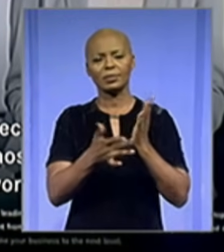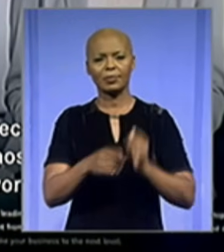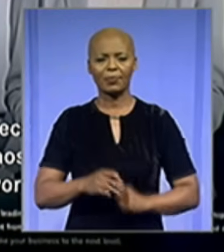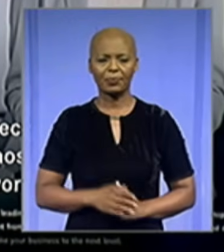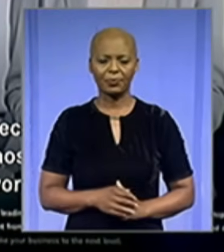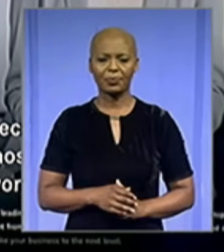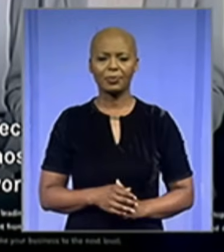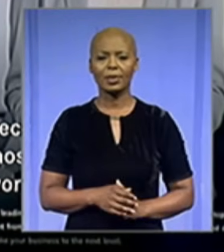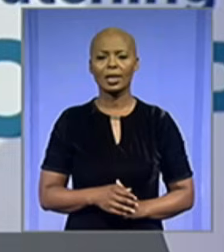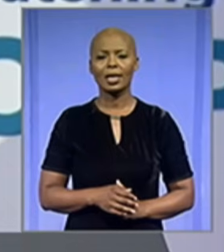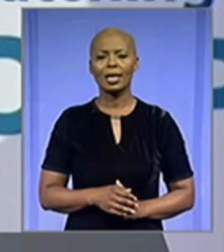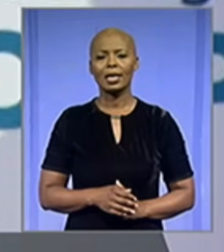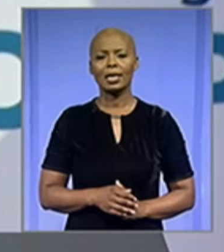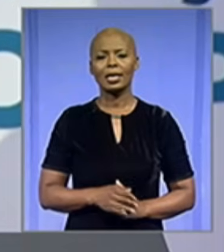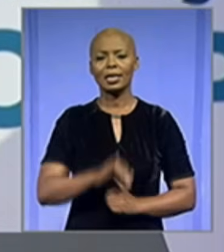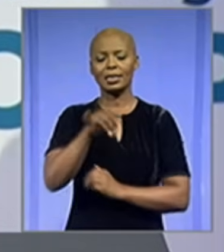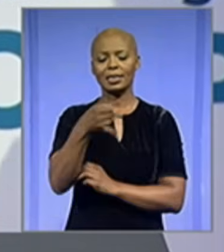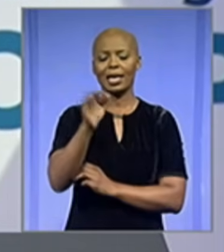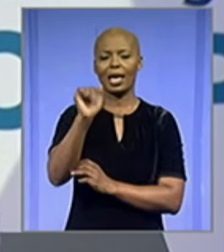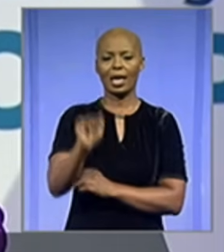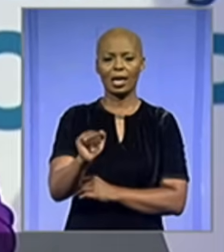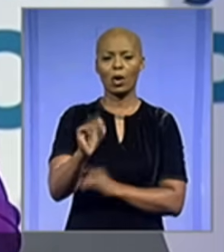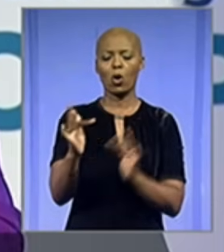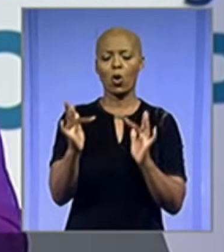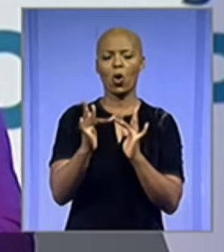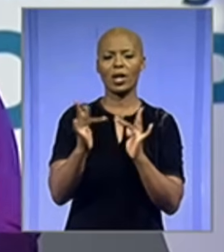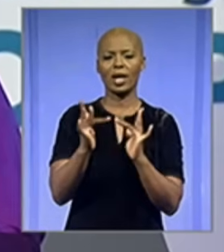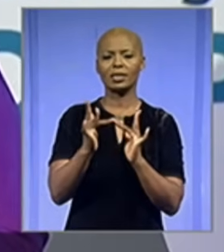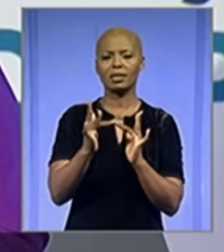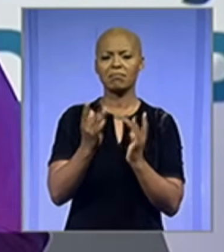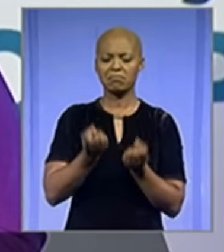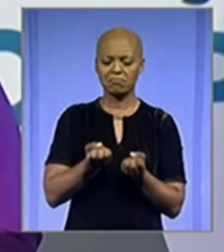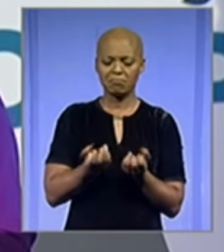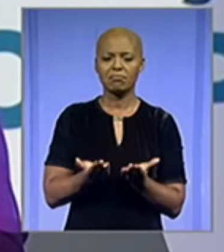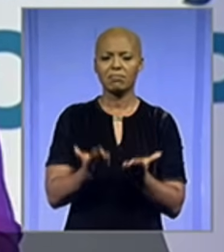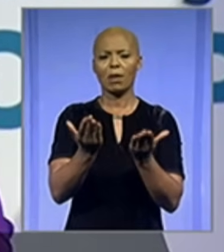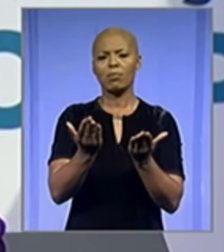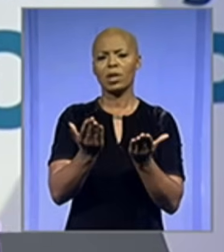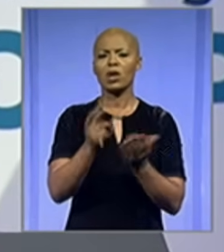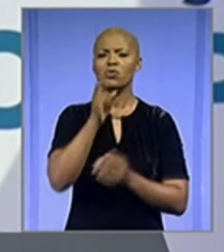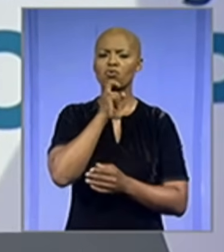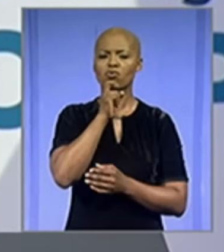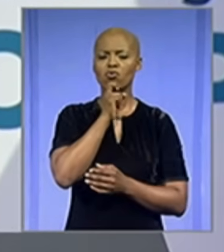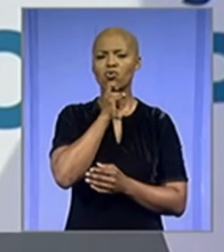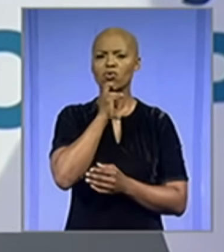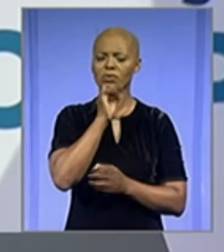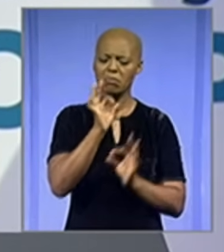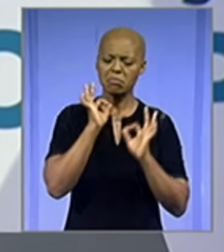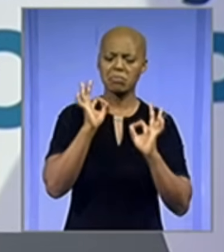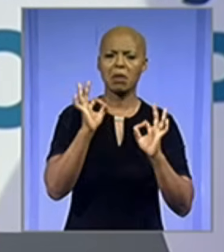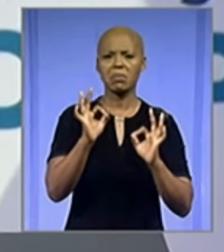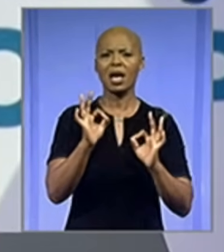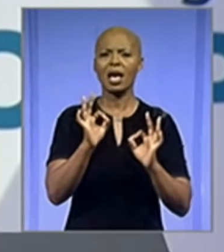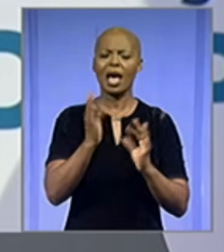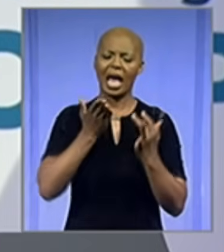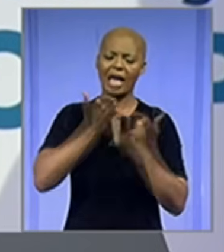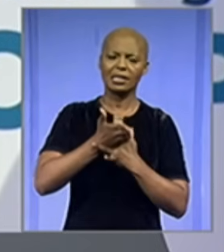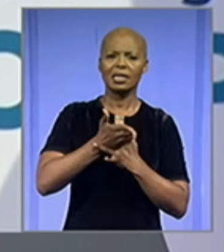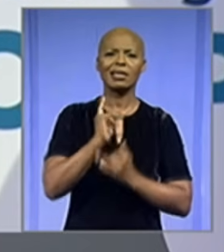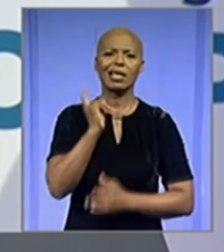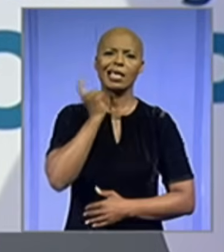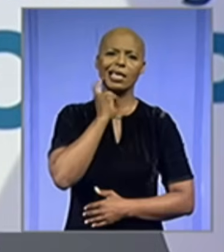Career Connect offers a very user-friendly interface. It's very easy